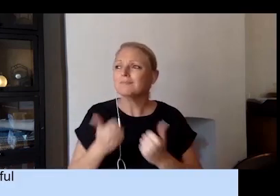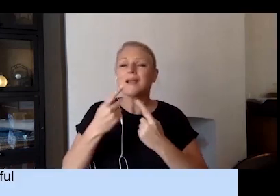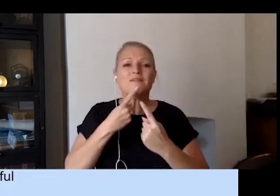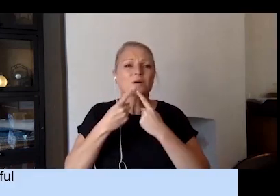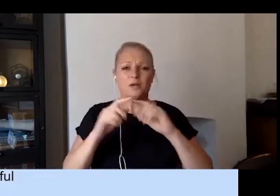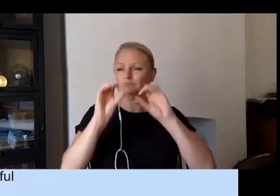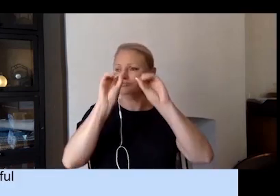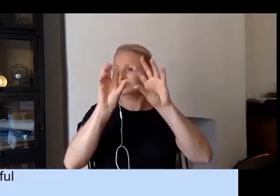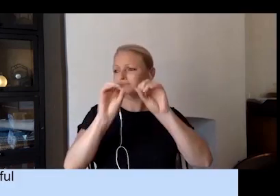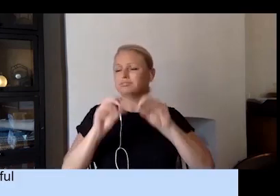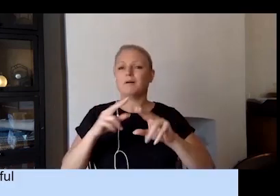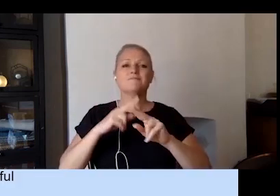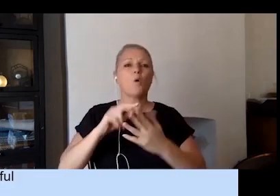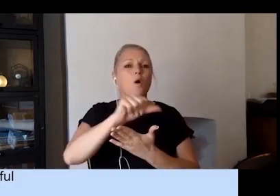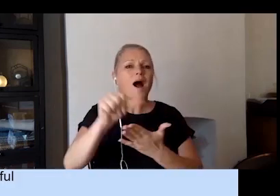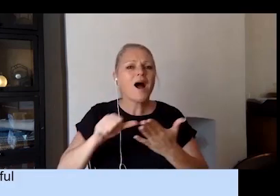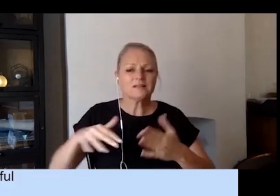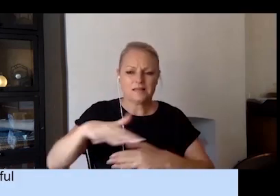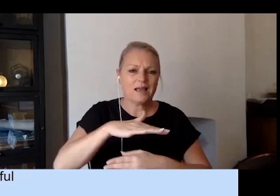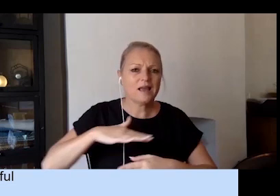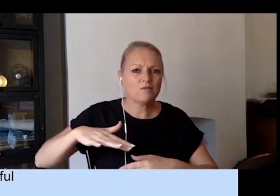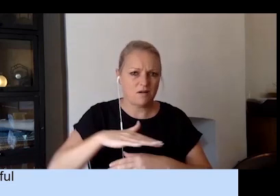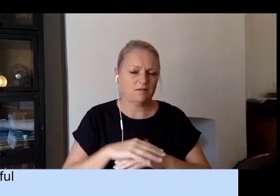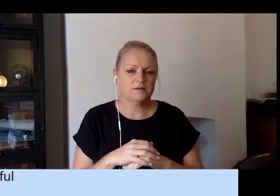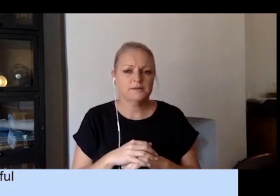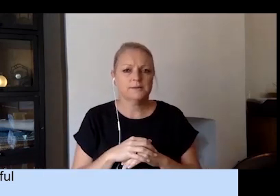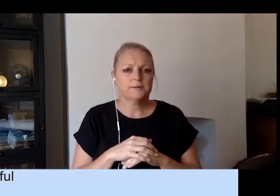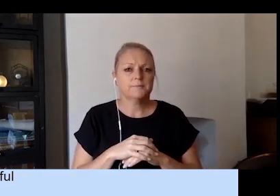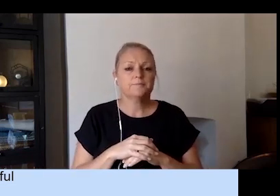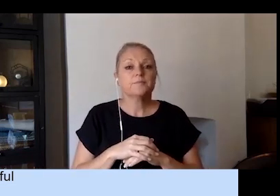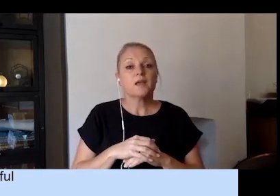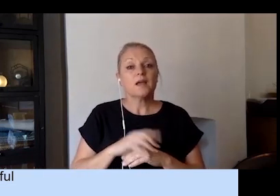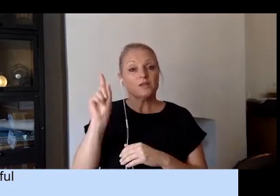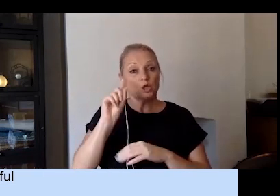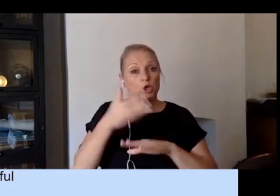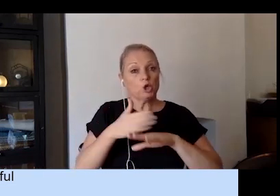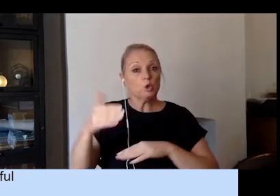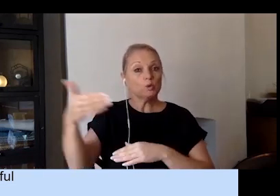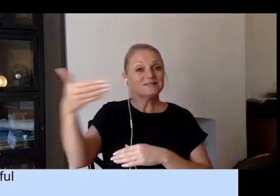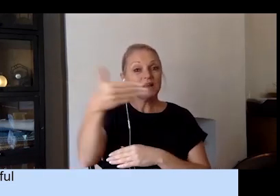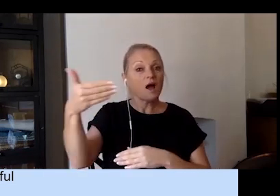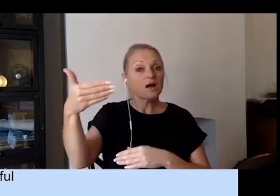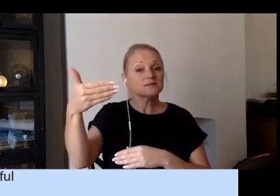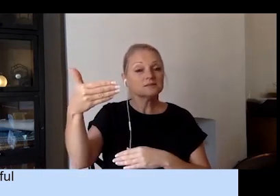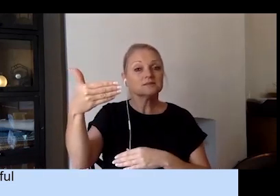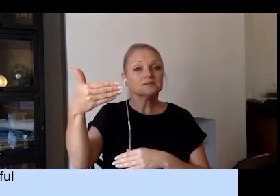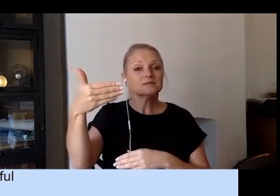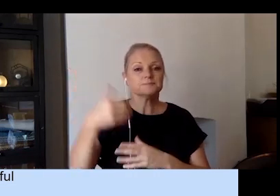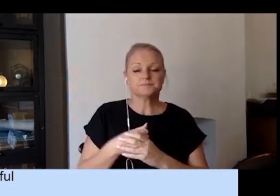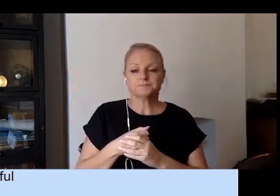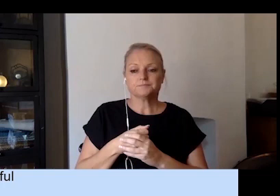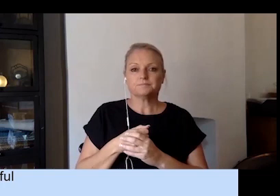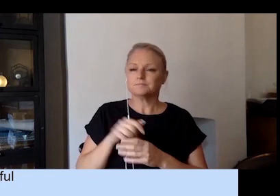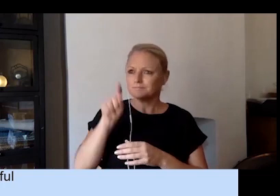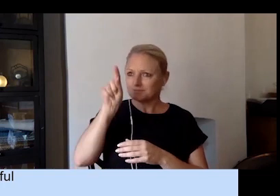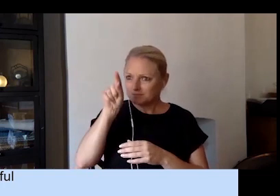who work within the performing arts. And you'll see the slide up now having a blue background and giving you a range of